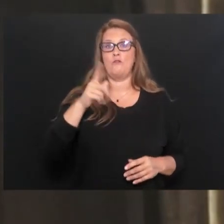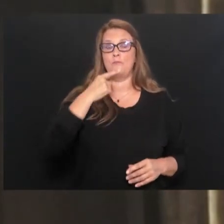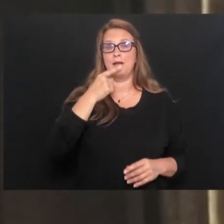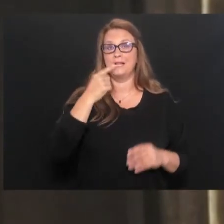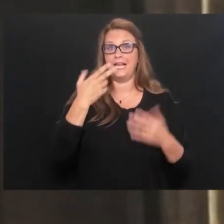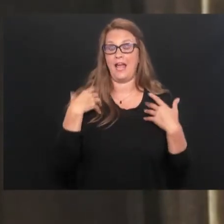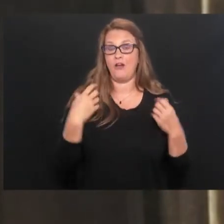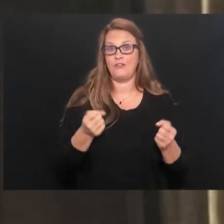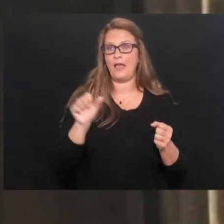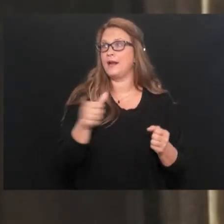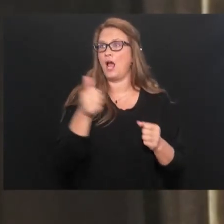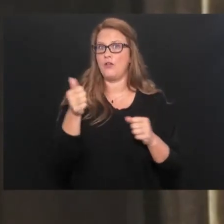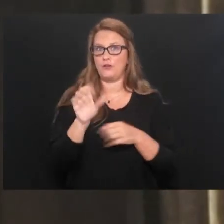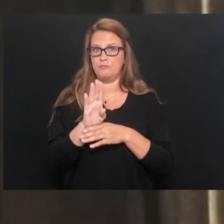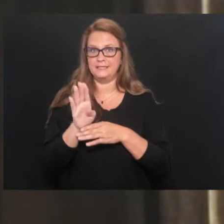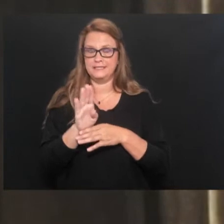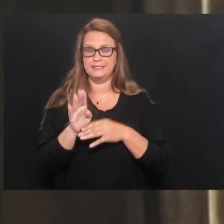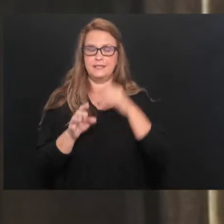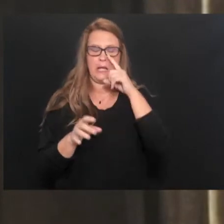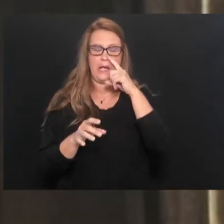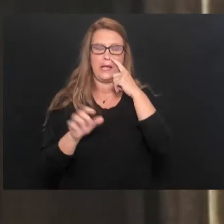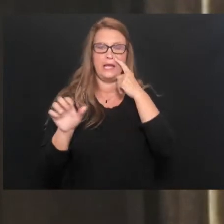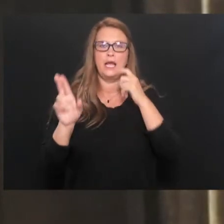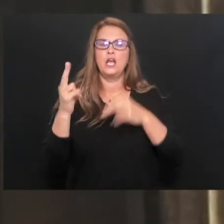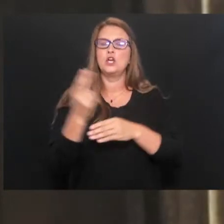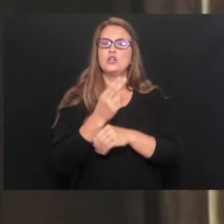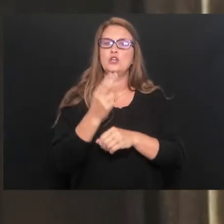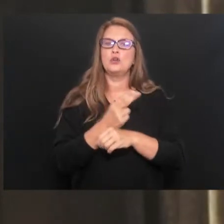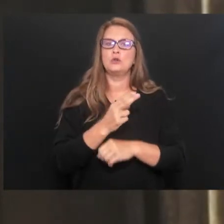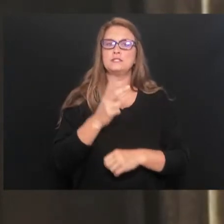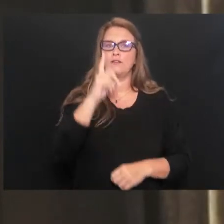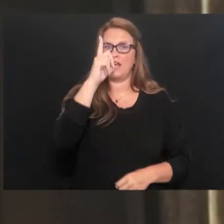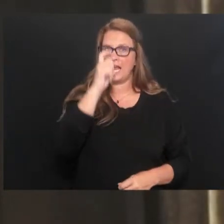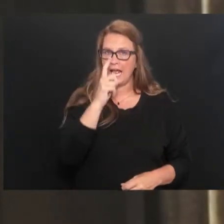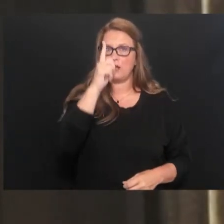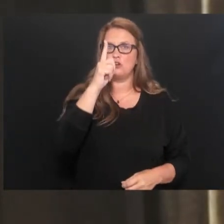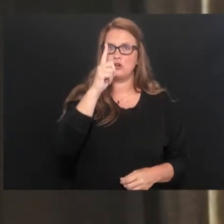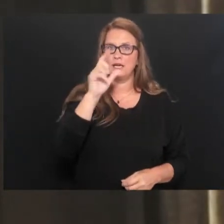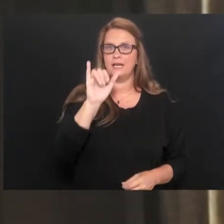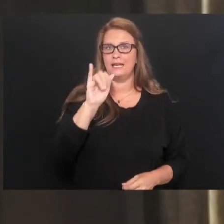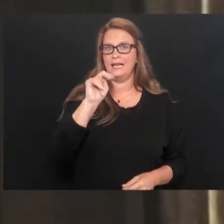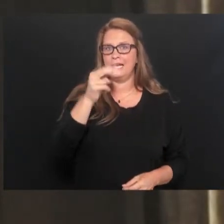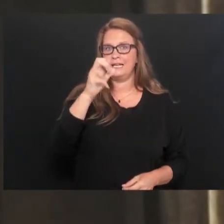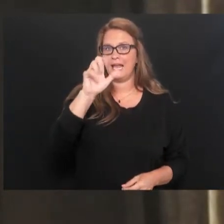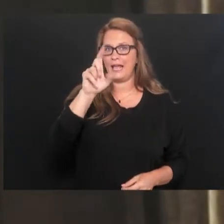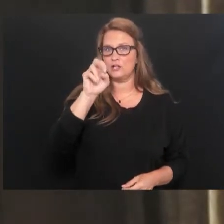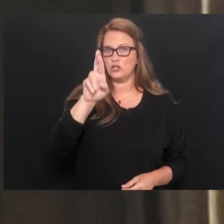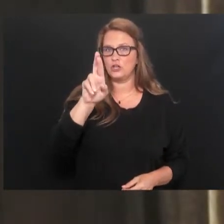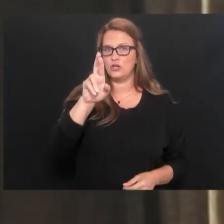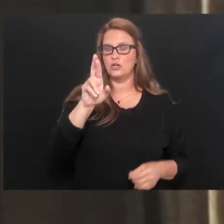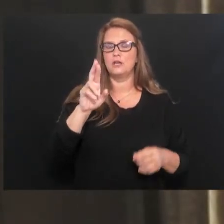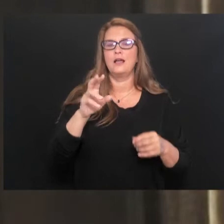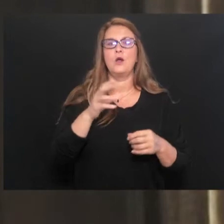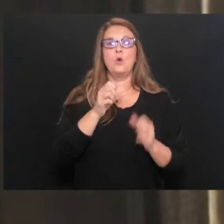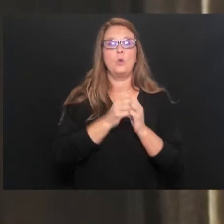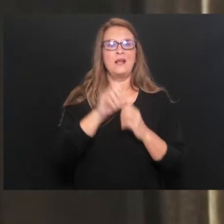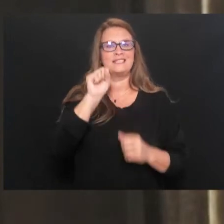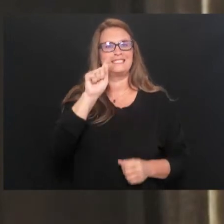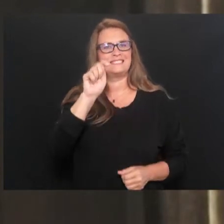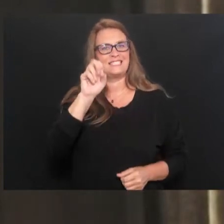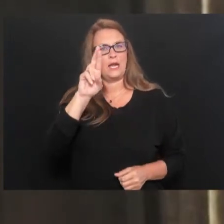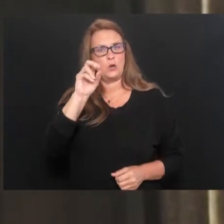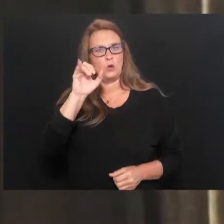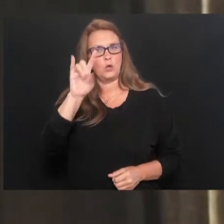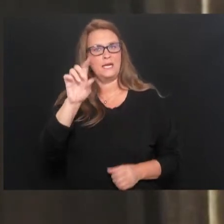others. We also know that use of an inhaler, a steroid inhaler, might reduce some of the lung problems